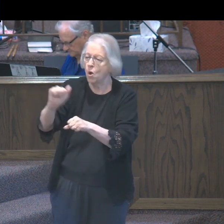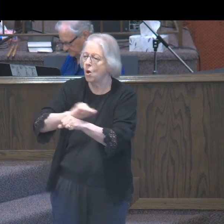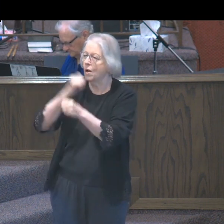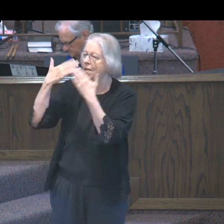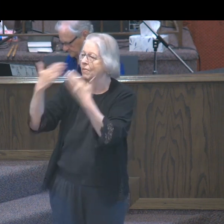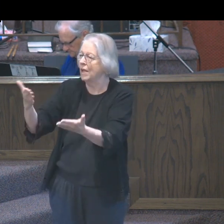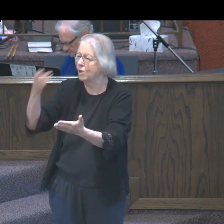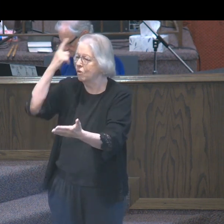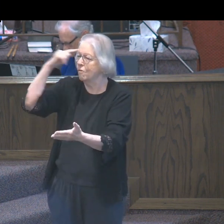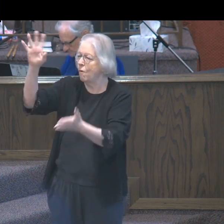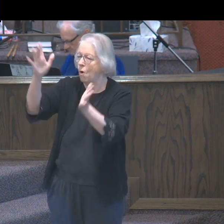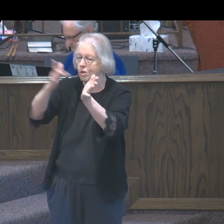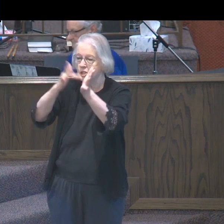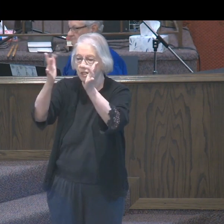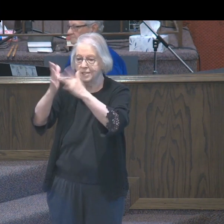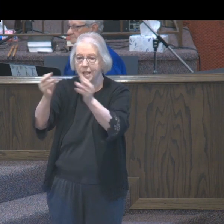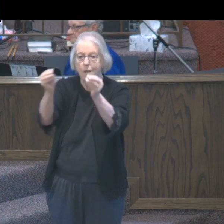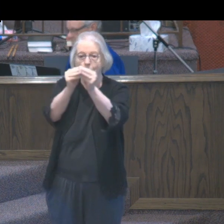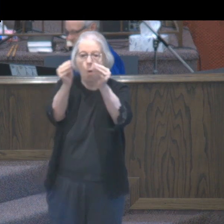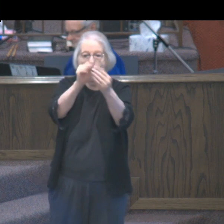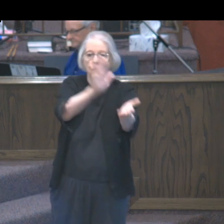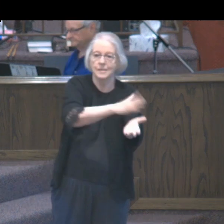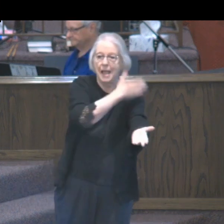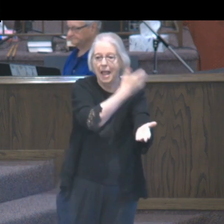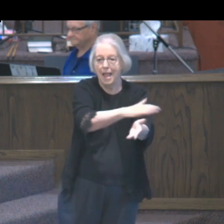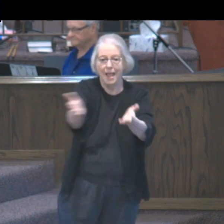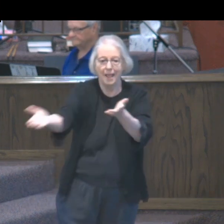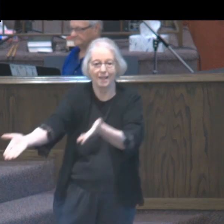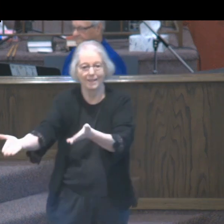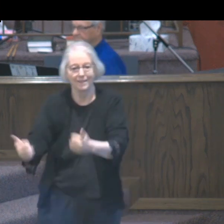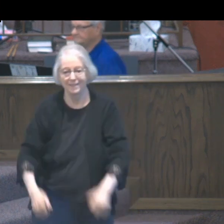Jesus. Let's sing. Old-time religion.